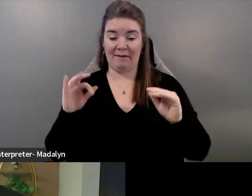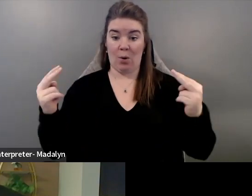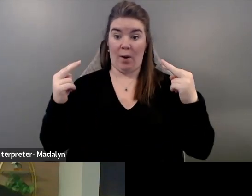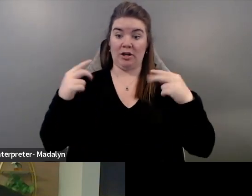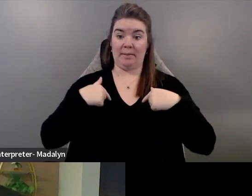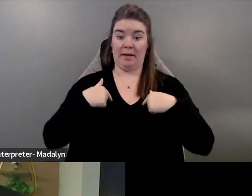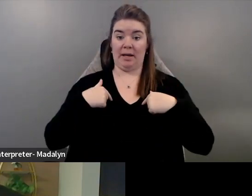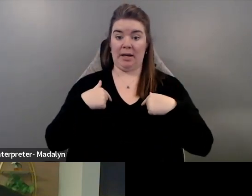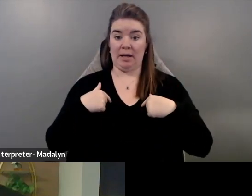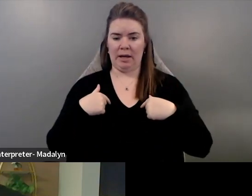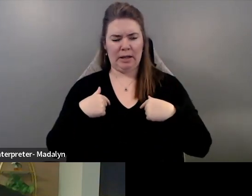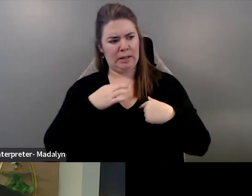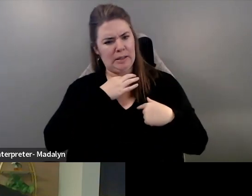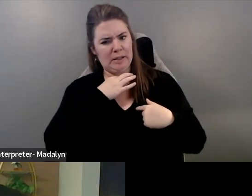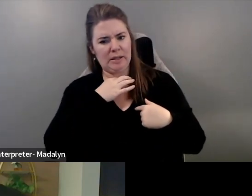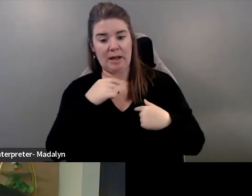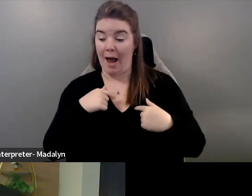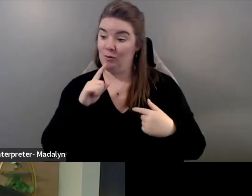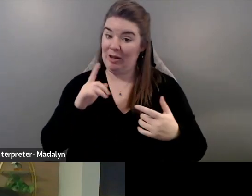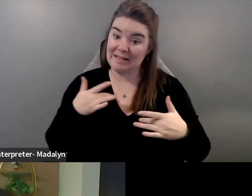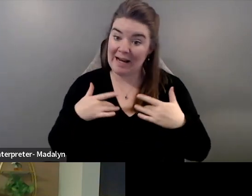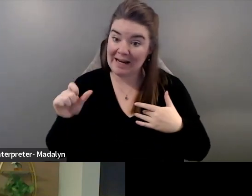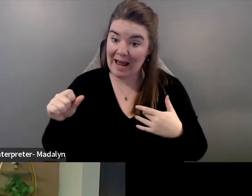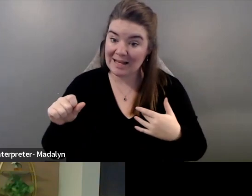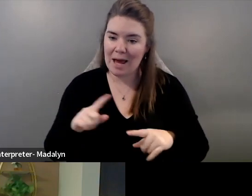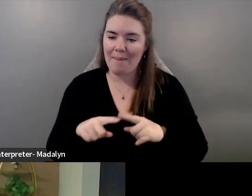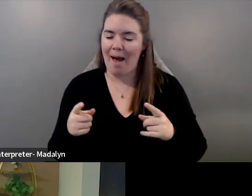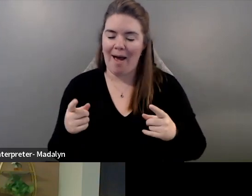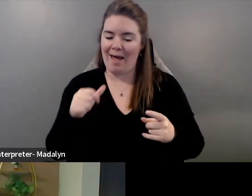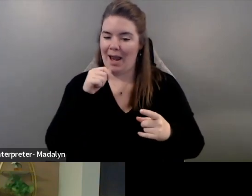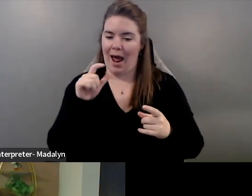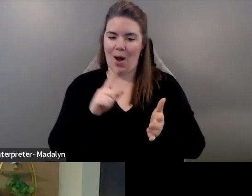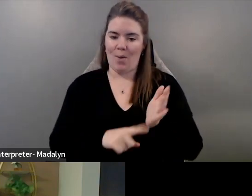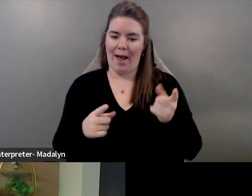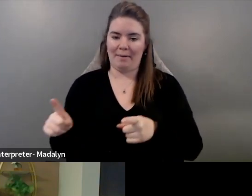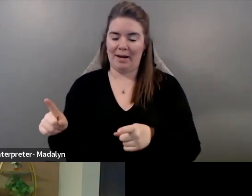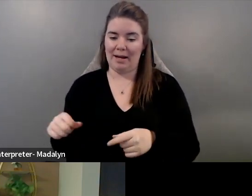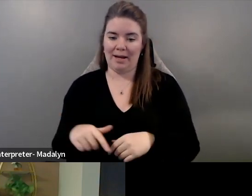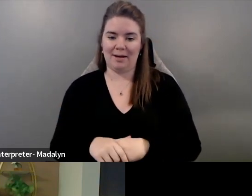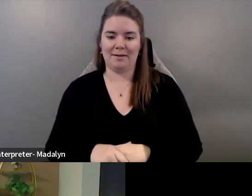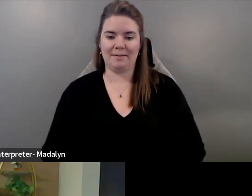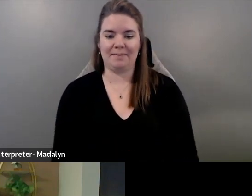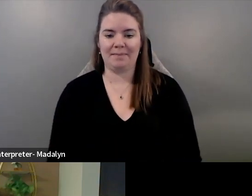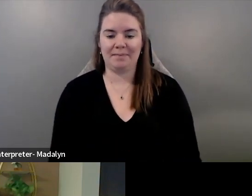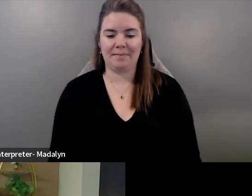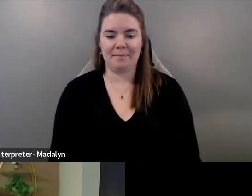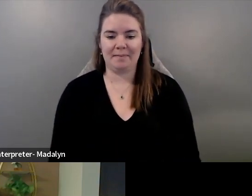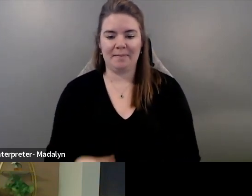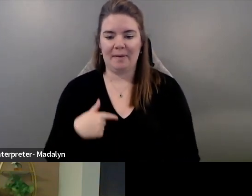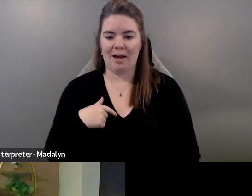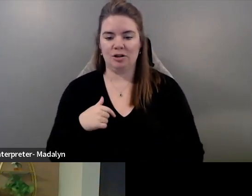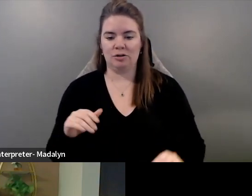I'm really excited, but that's not what's going on. Those of you who can't see it now get to enjoy me having twitches as well.